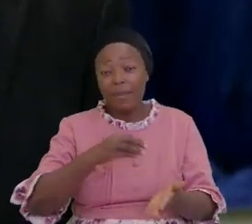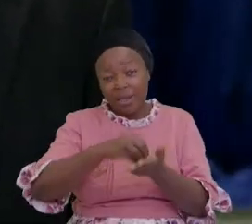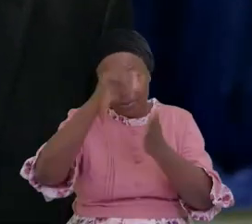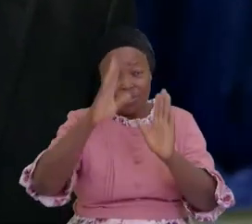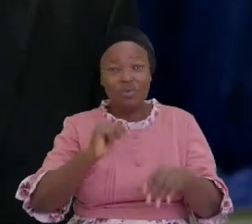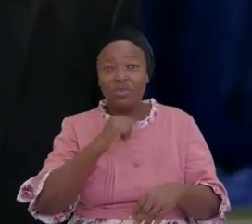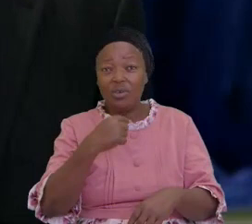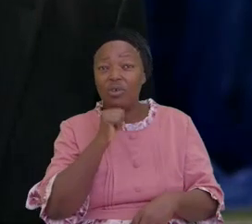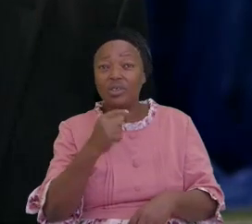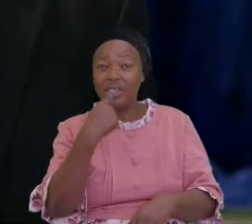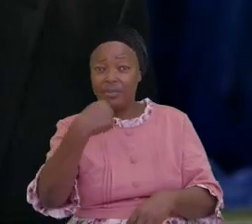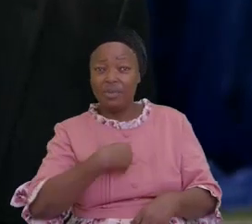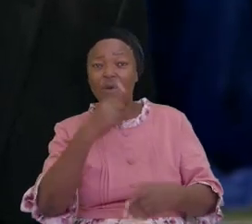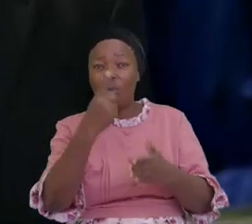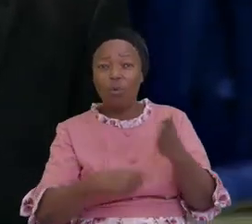teach.